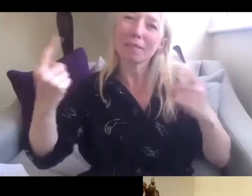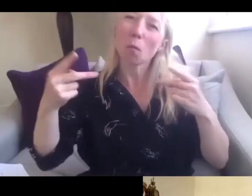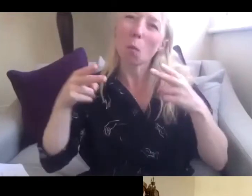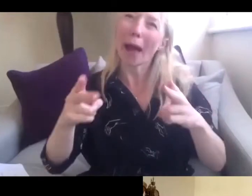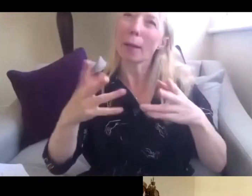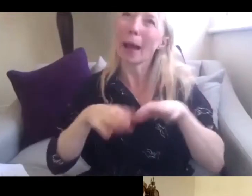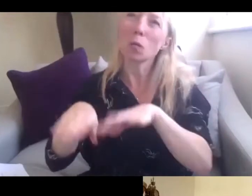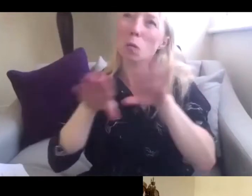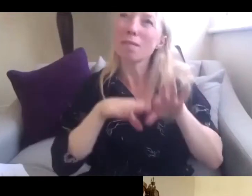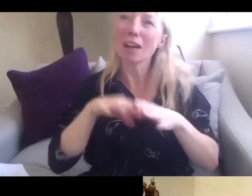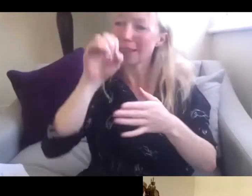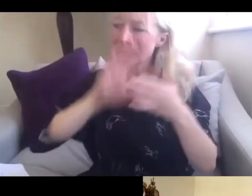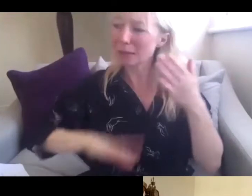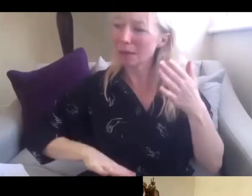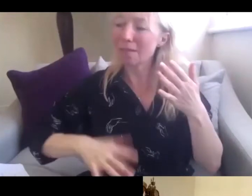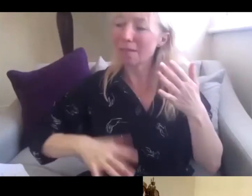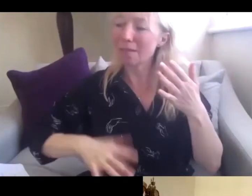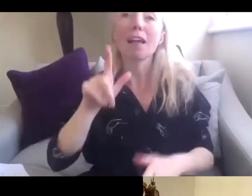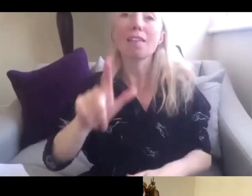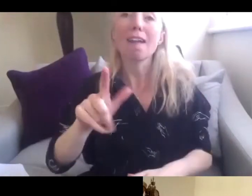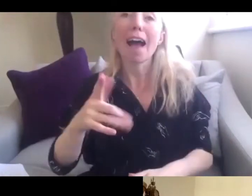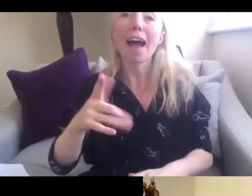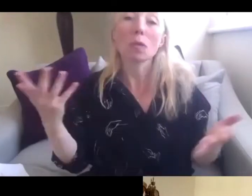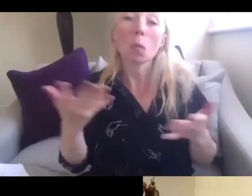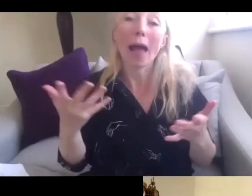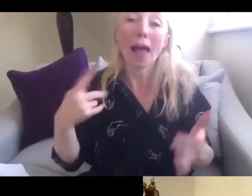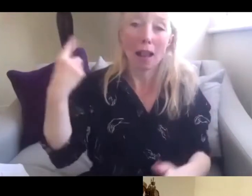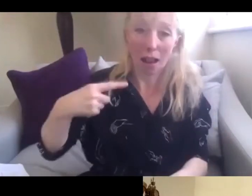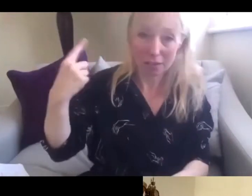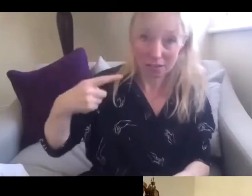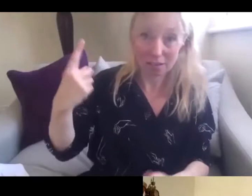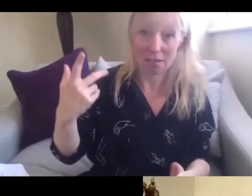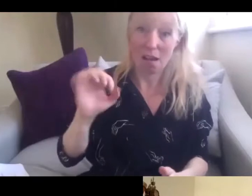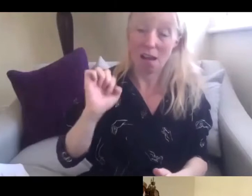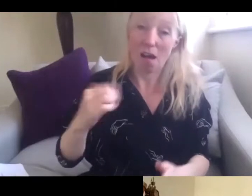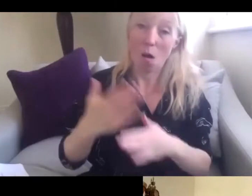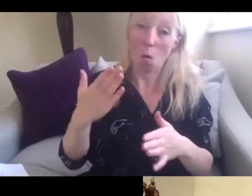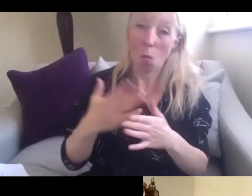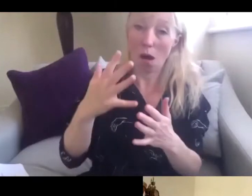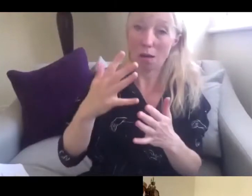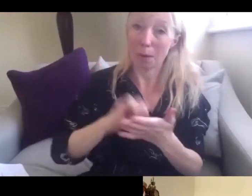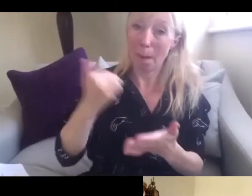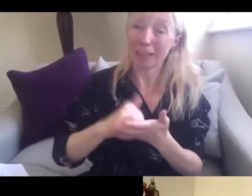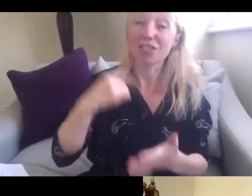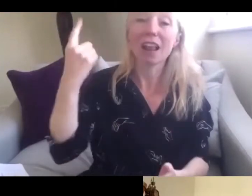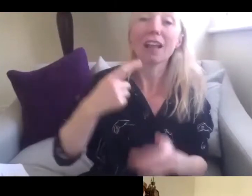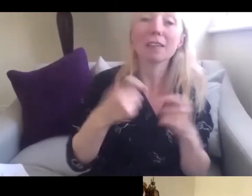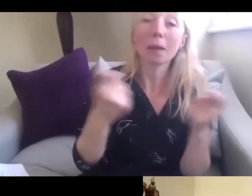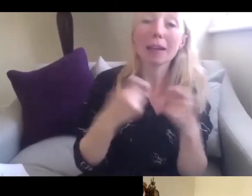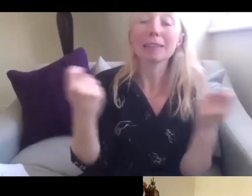Laurane lives in London. Her work has appeared in the London Magazine, the Mechanics Institute